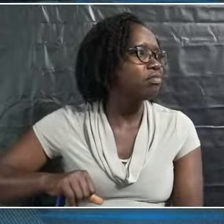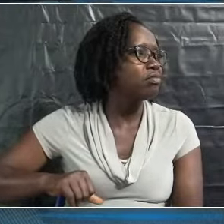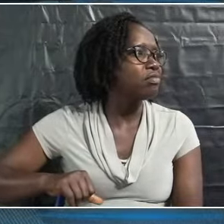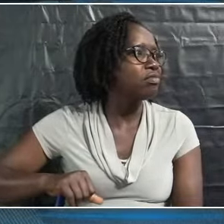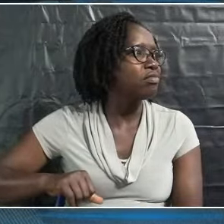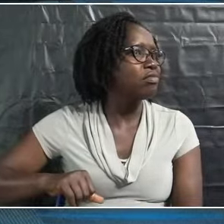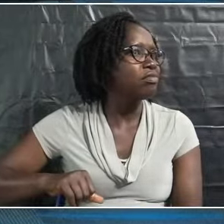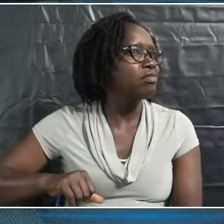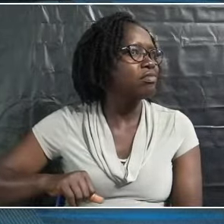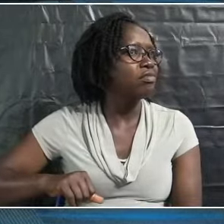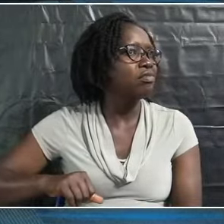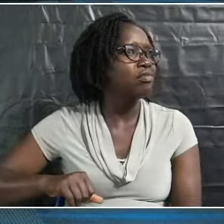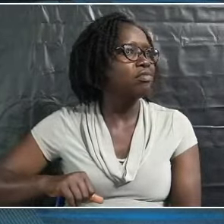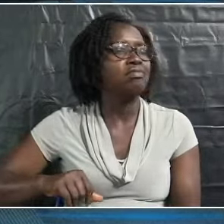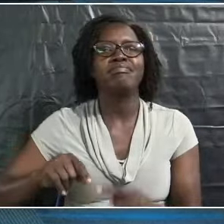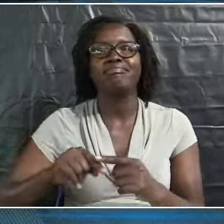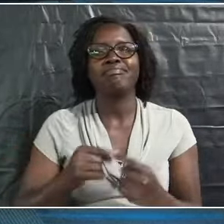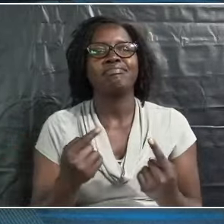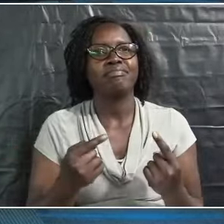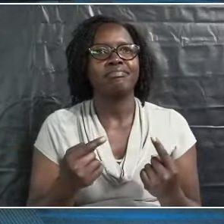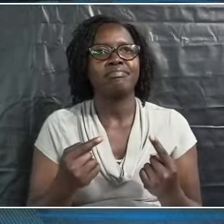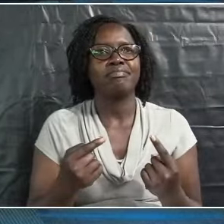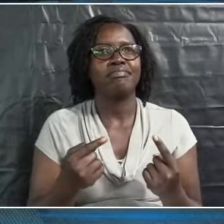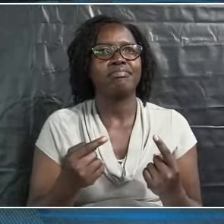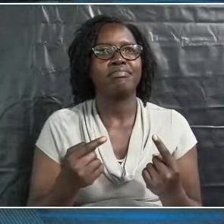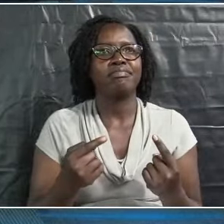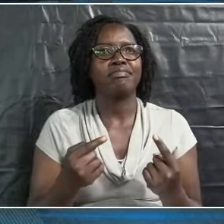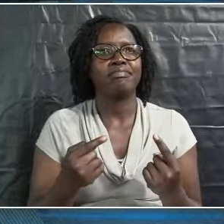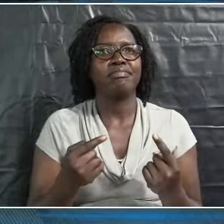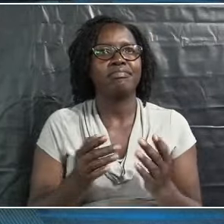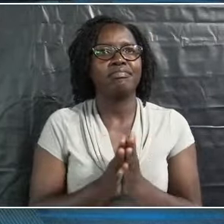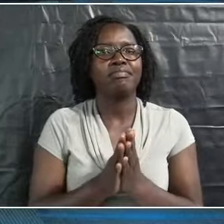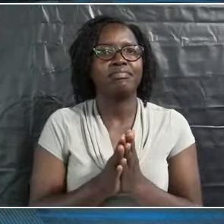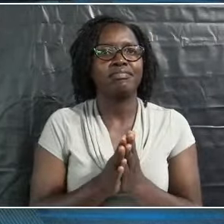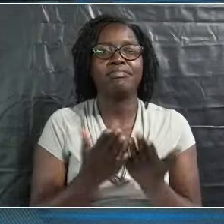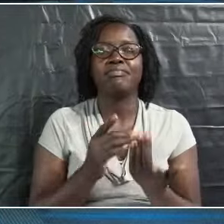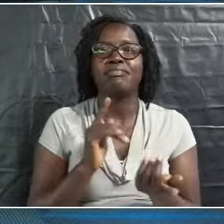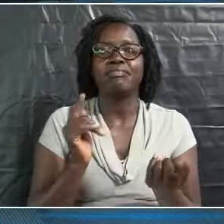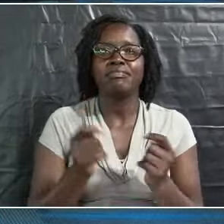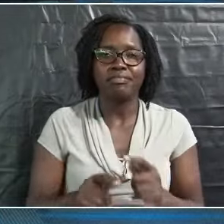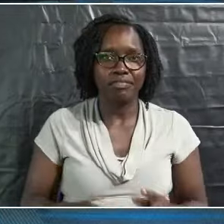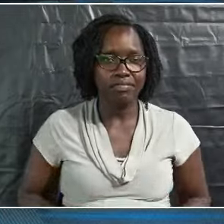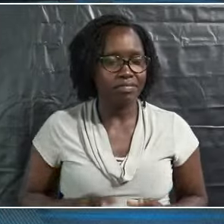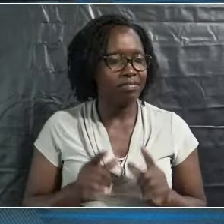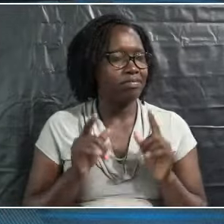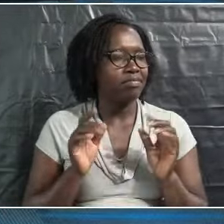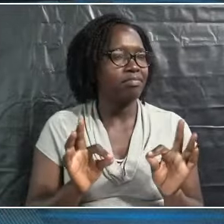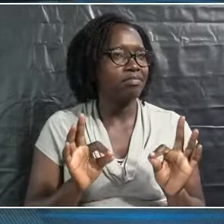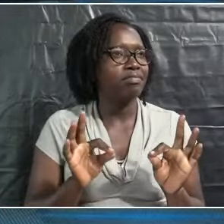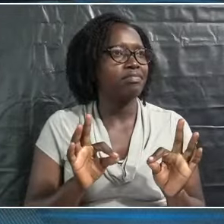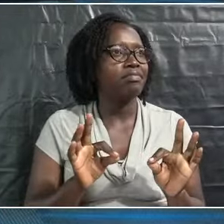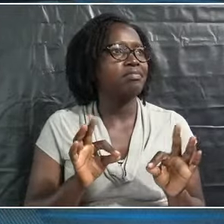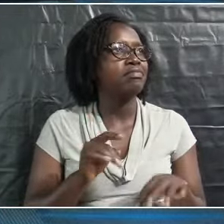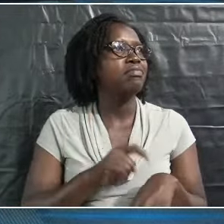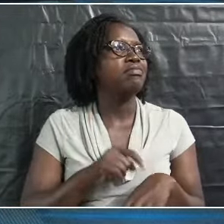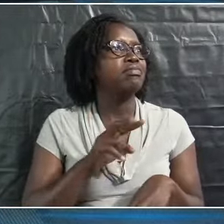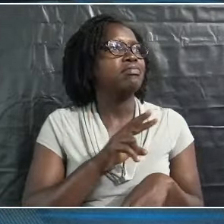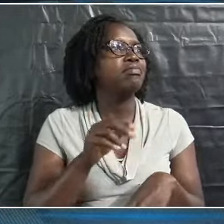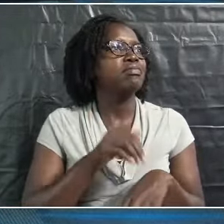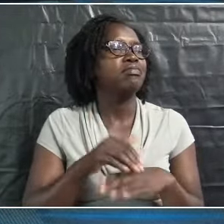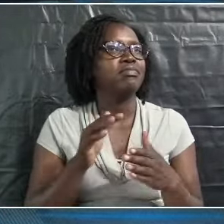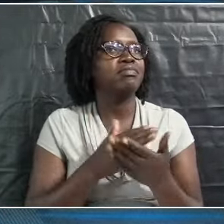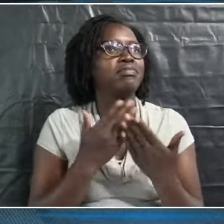It's a distortion, a materialistic lifestyle. When you look at